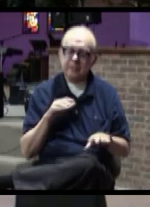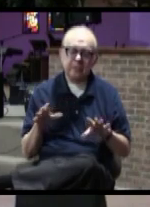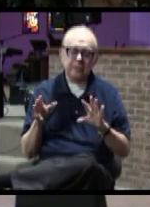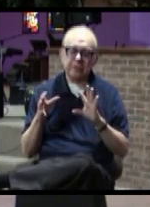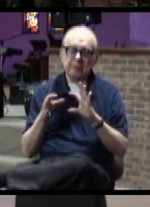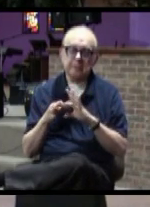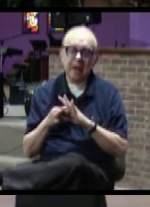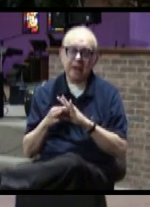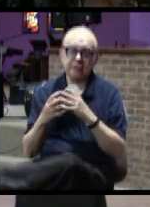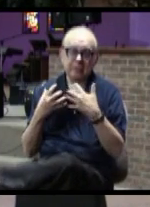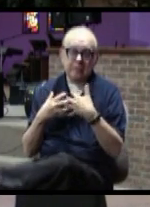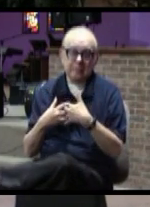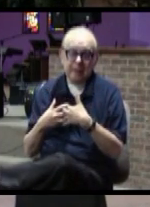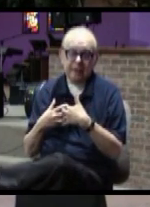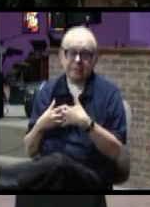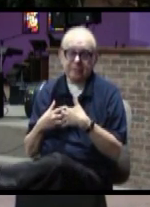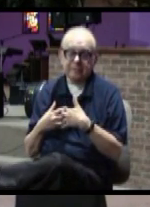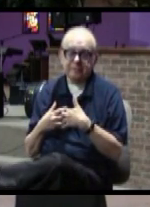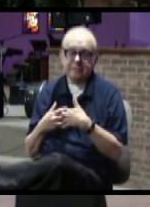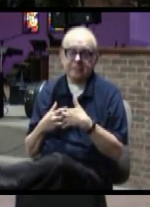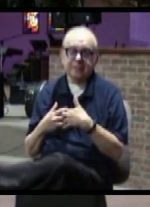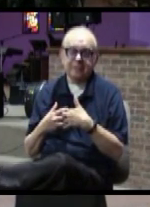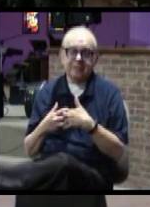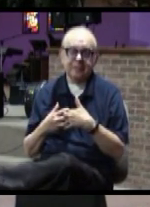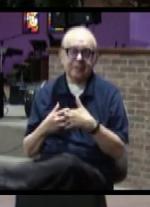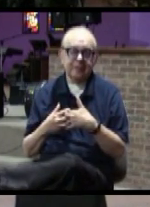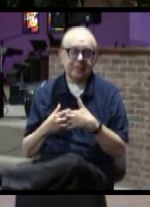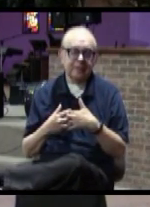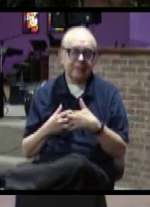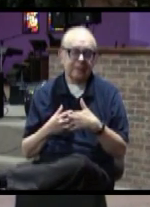Does it fit? Does it join?